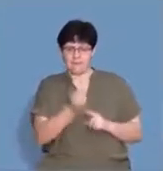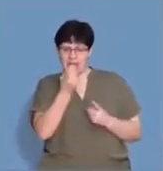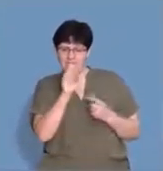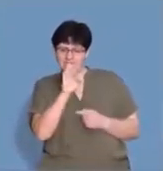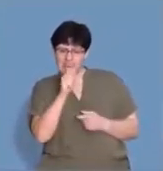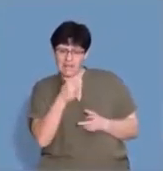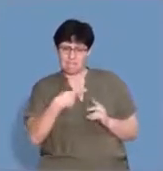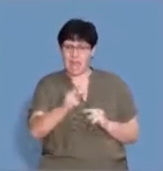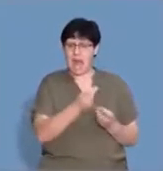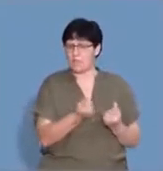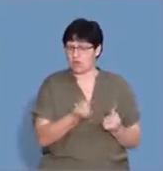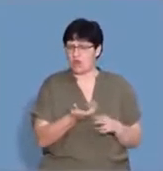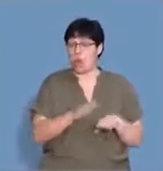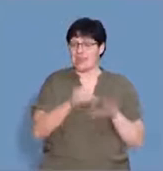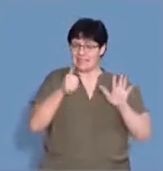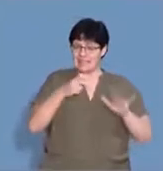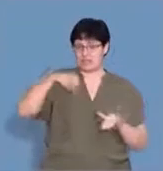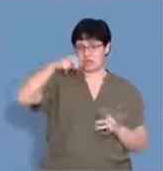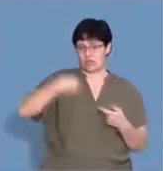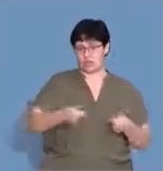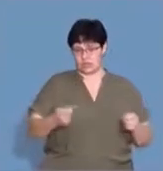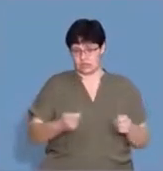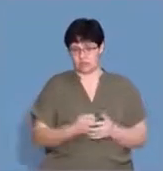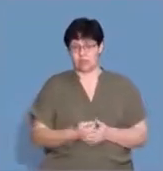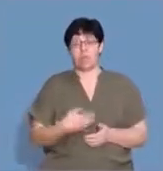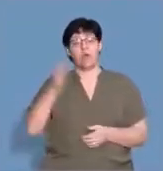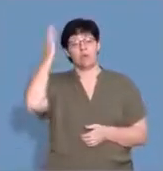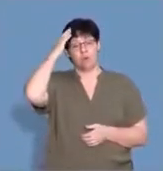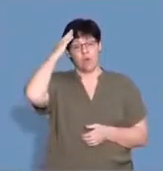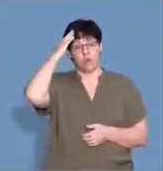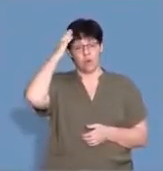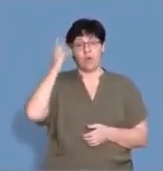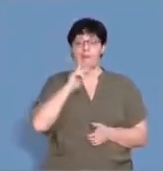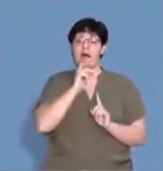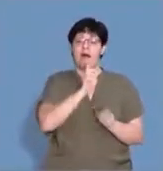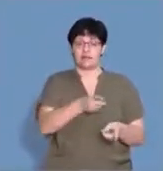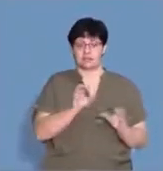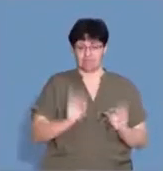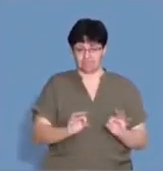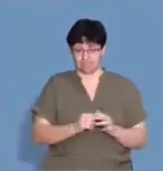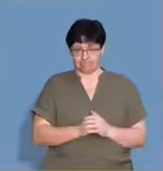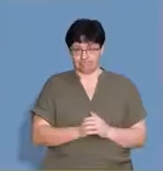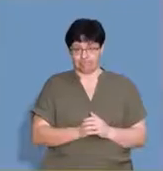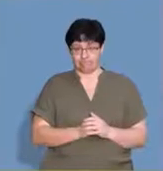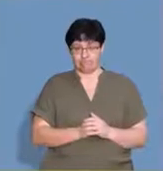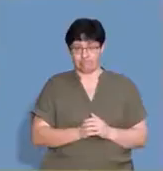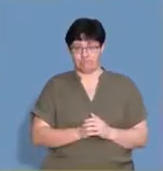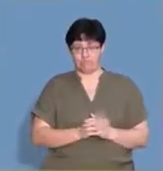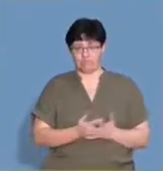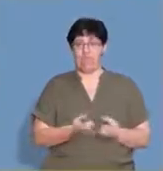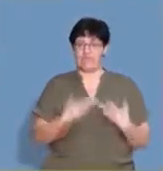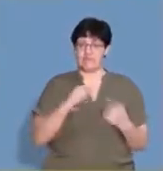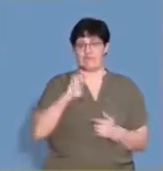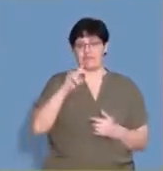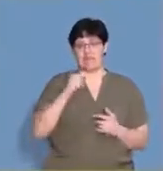amount payable on 6 tour packages are sold. So I know that now that I've answered the question correctly. I've just given them the